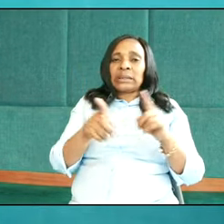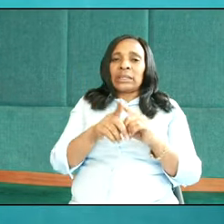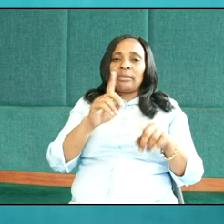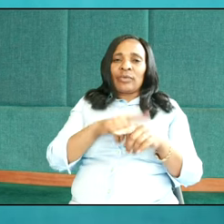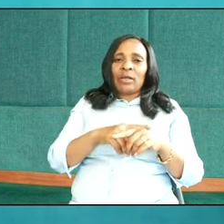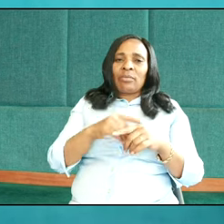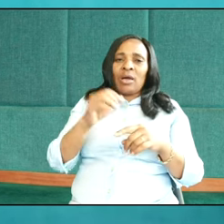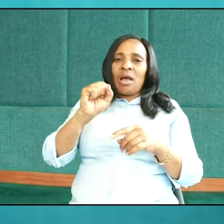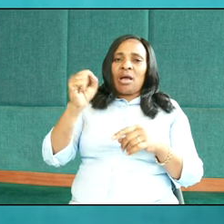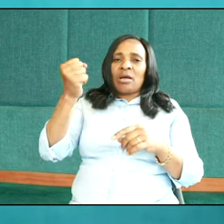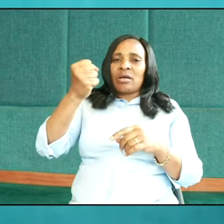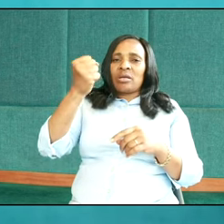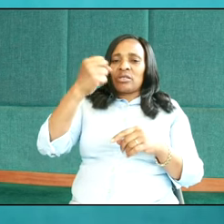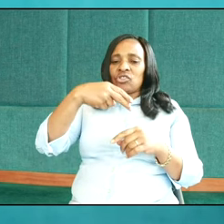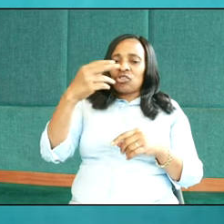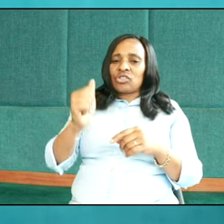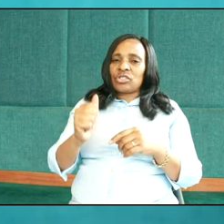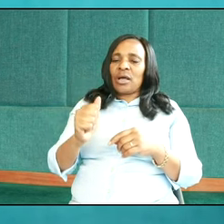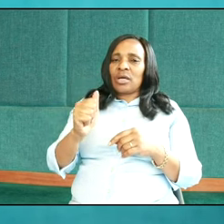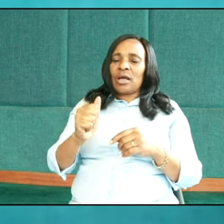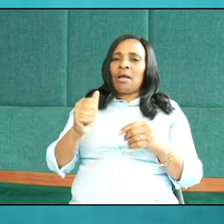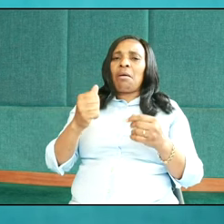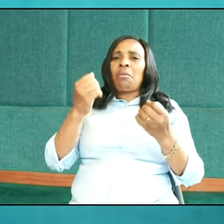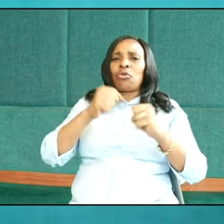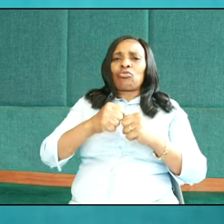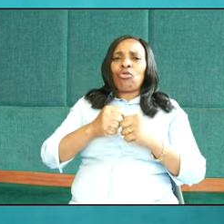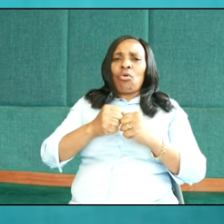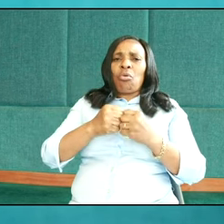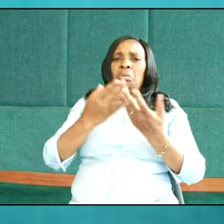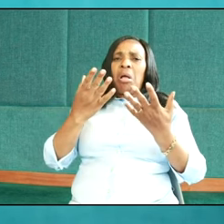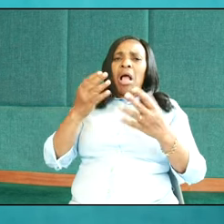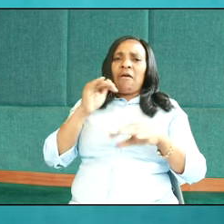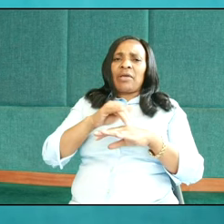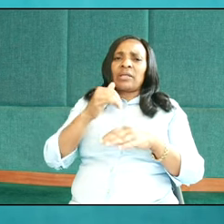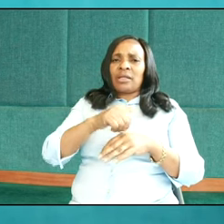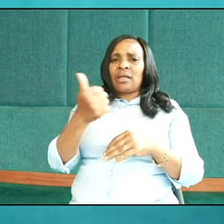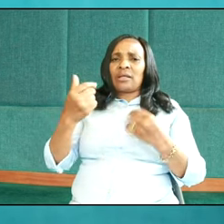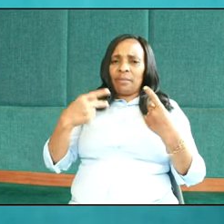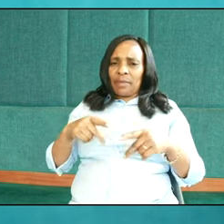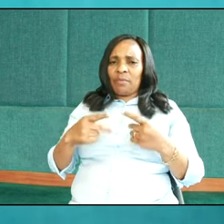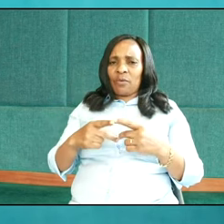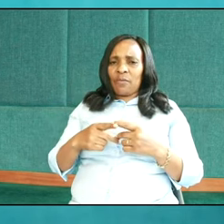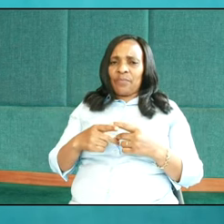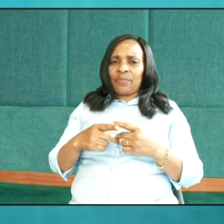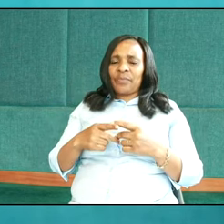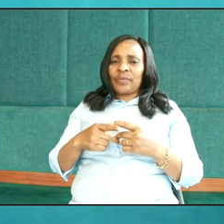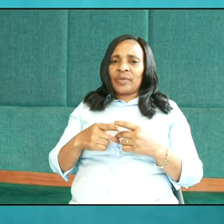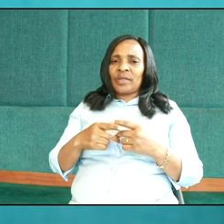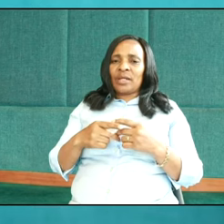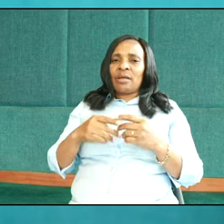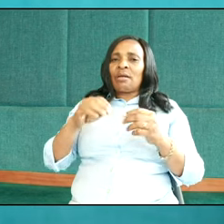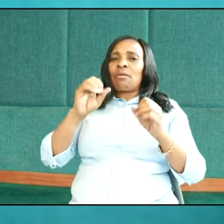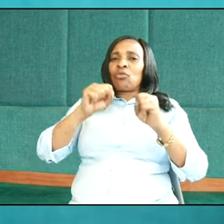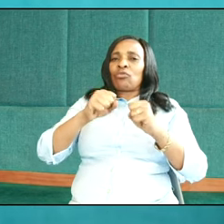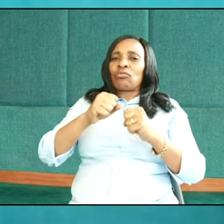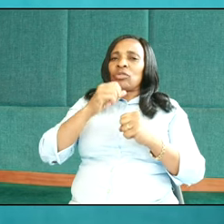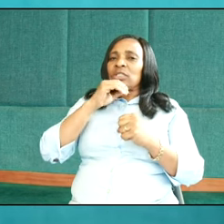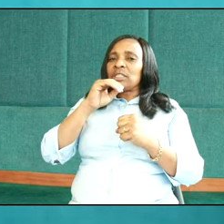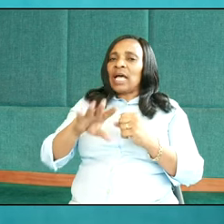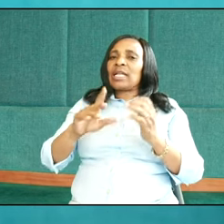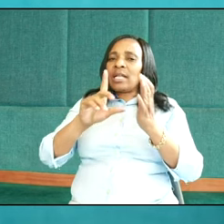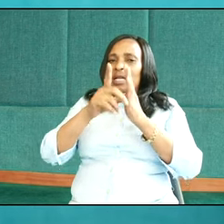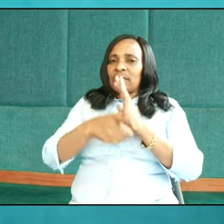Arthur brutally oppressed some of the people. You know, Ahab, son of Omri. No, that's a bit